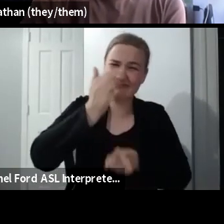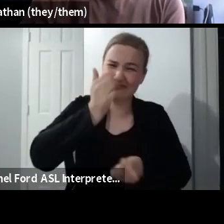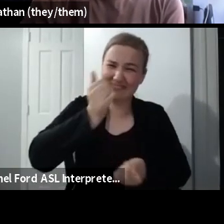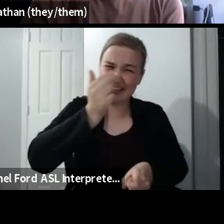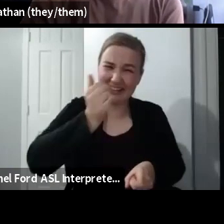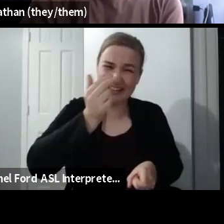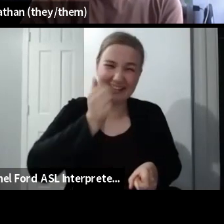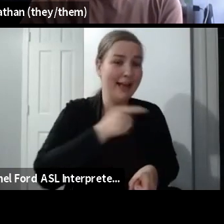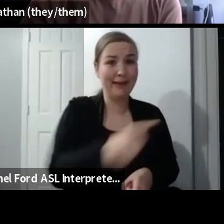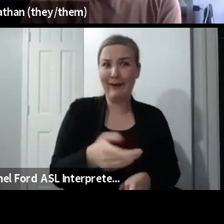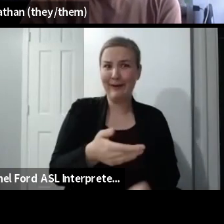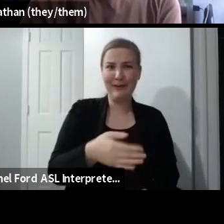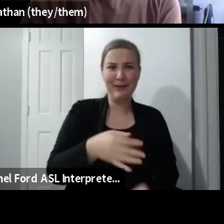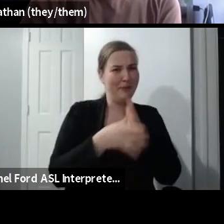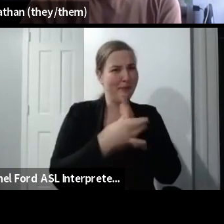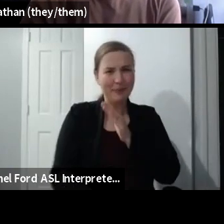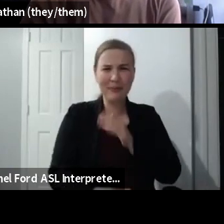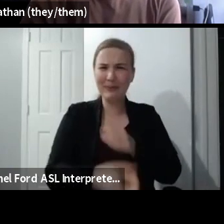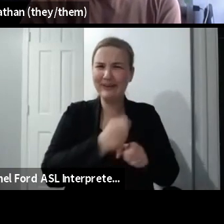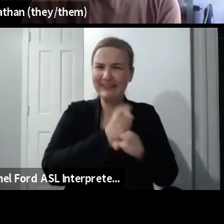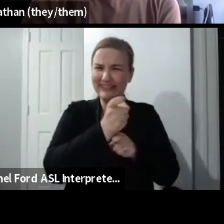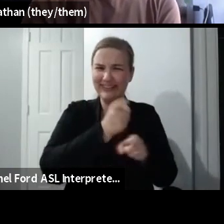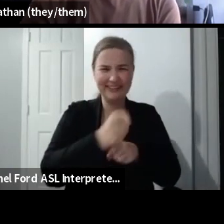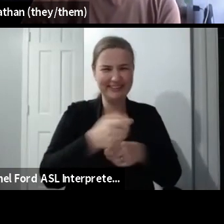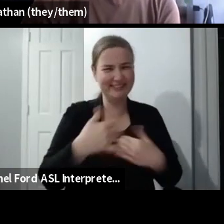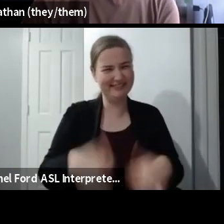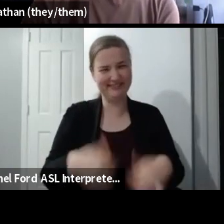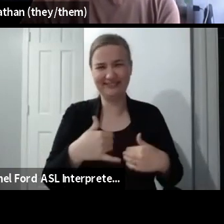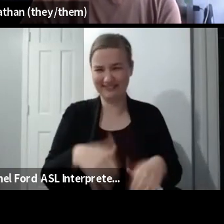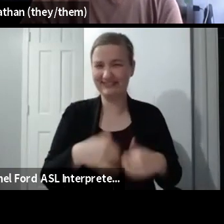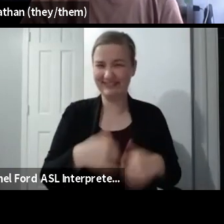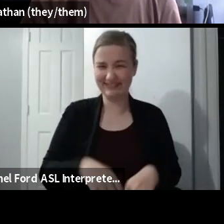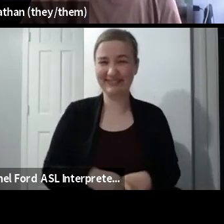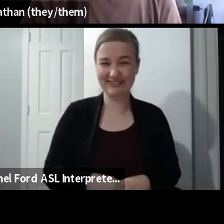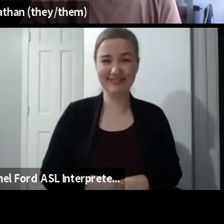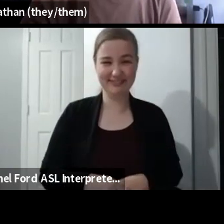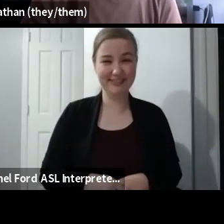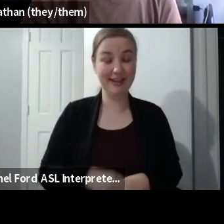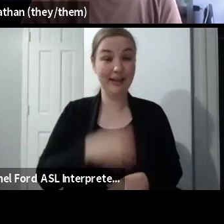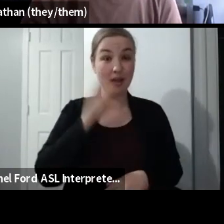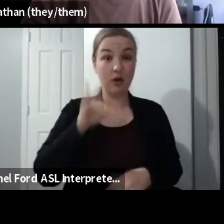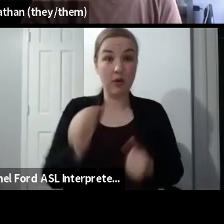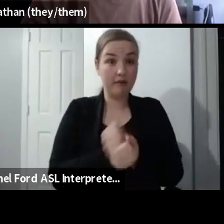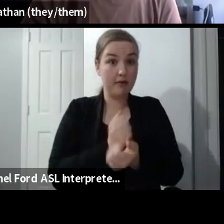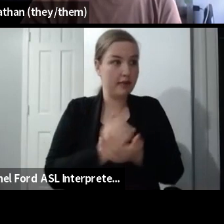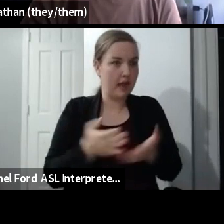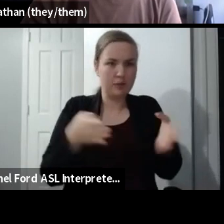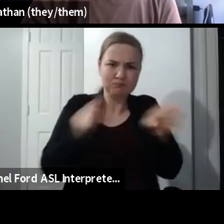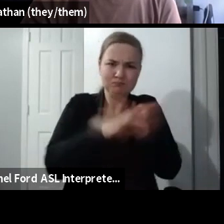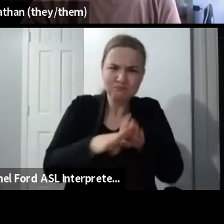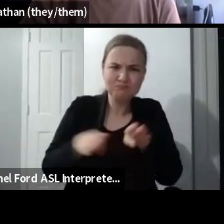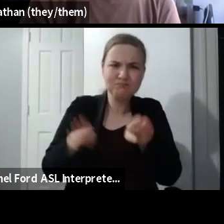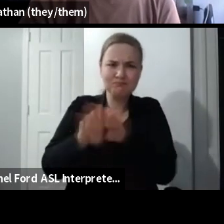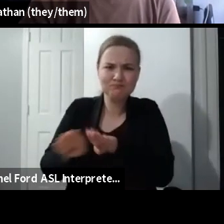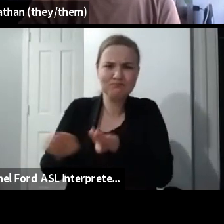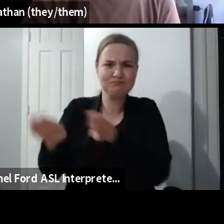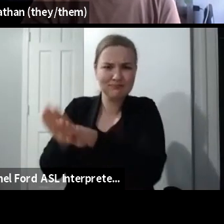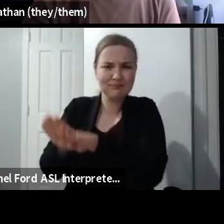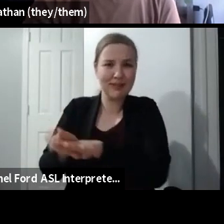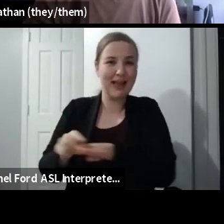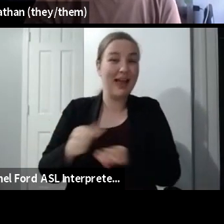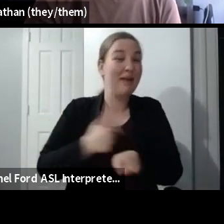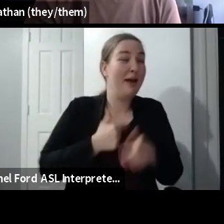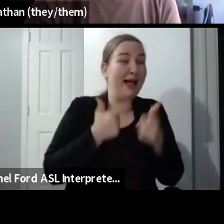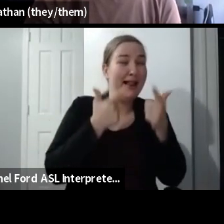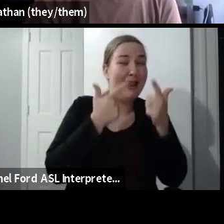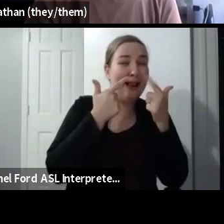Like I've like, especially in the beginning when it was locked down, I was crying from laughter more than I have